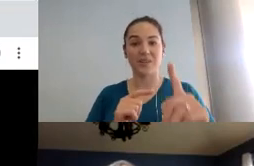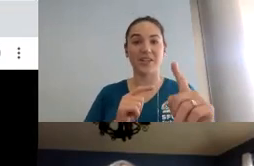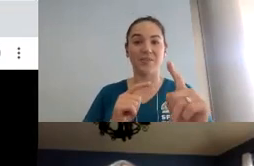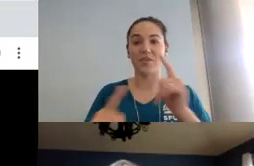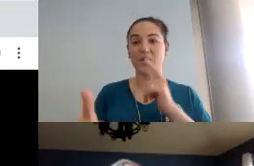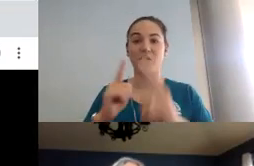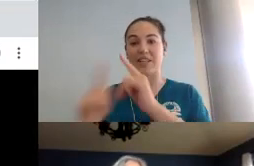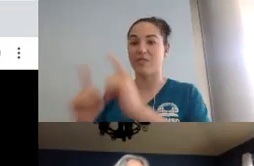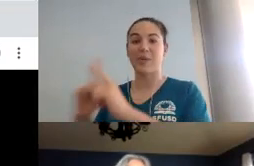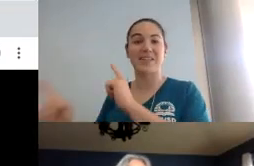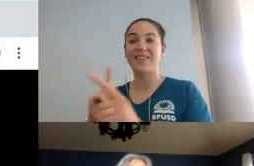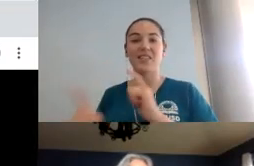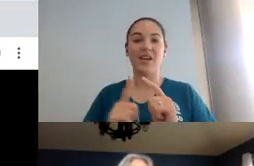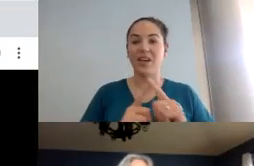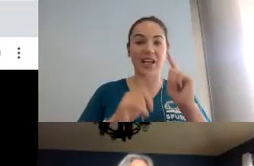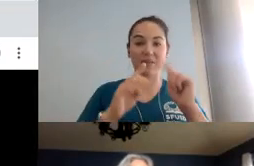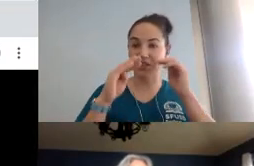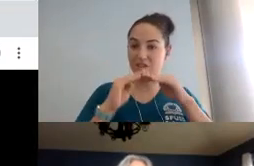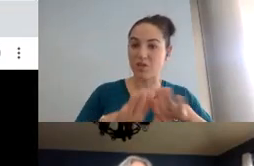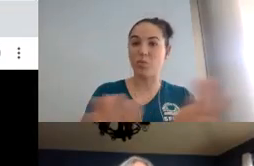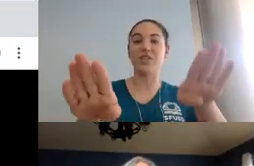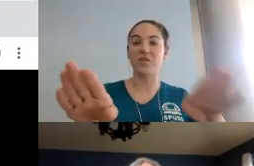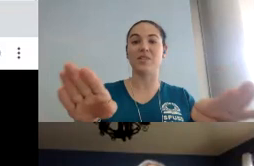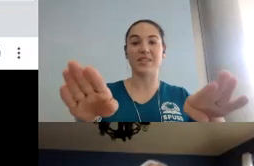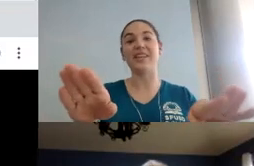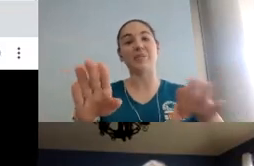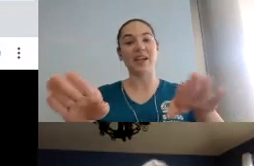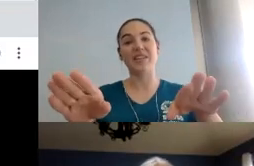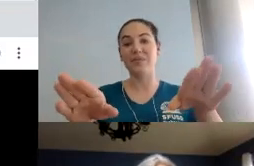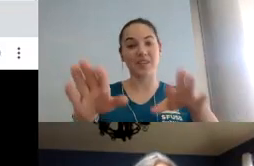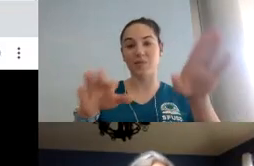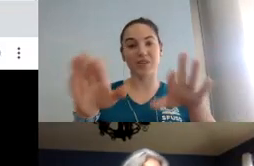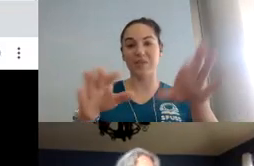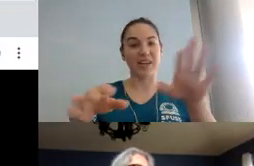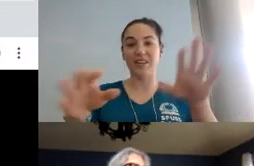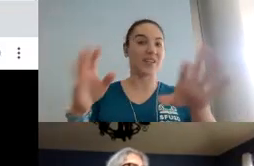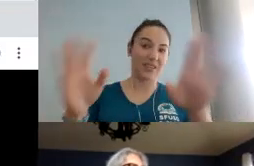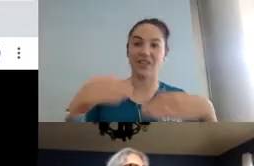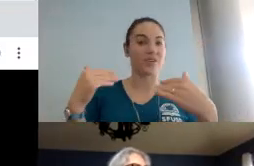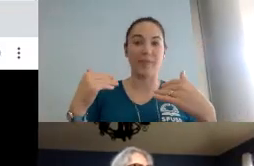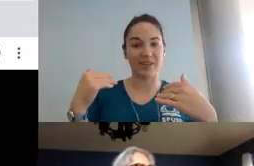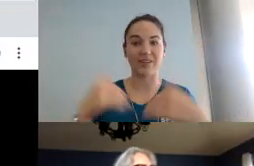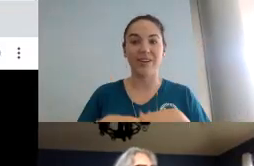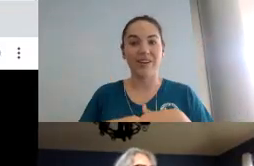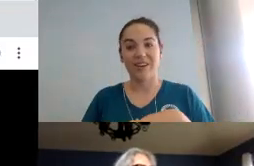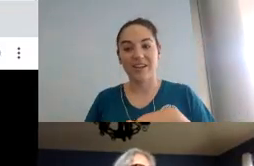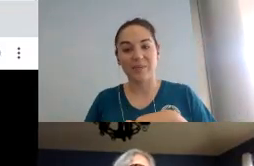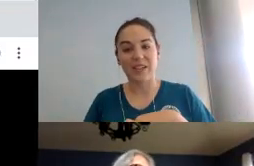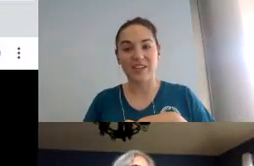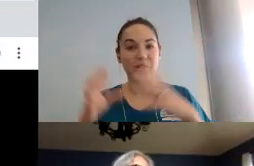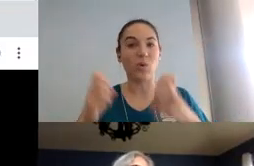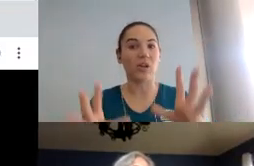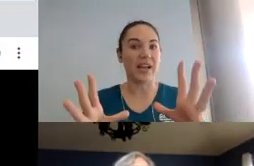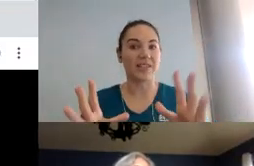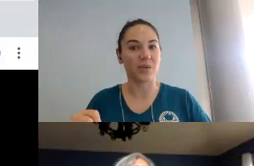student. So like if you have students going at different paces, I can return just one student's slide deck back to them to give them more time to edit, and then they can turn it back in. It